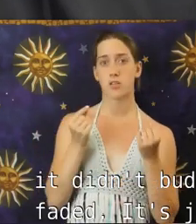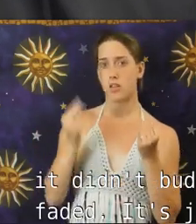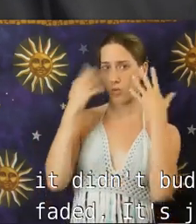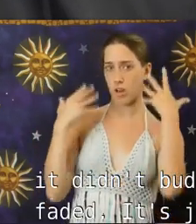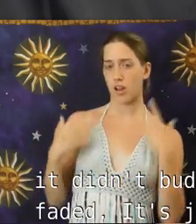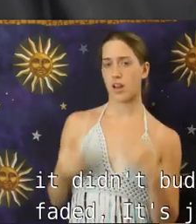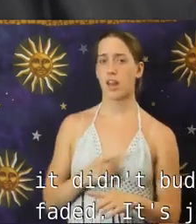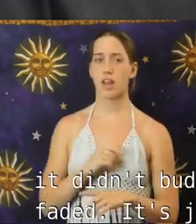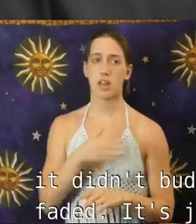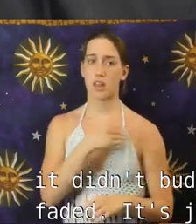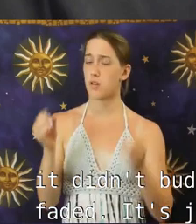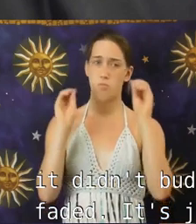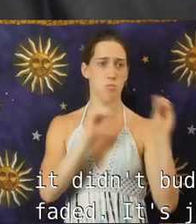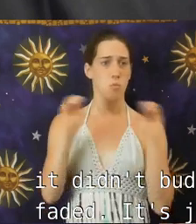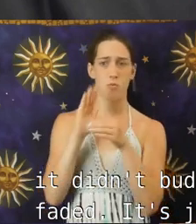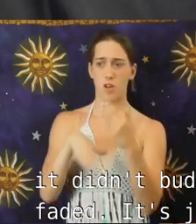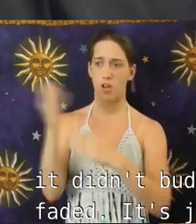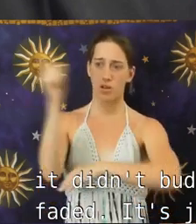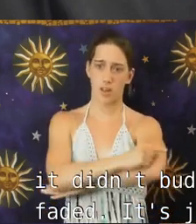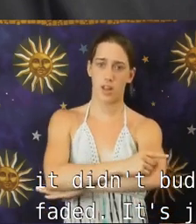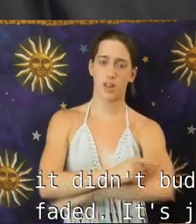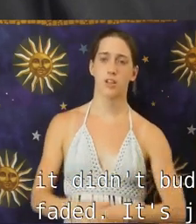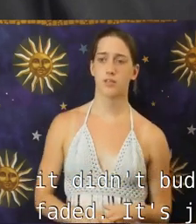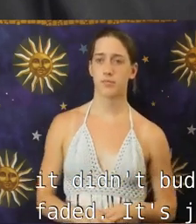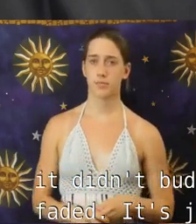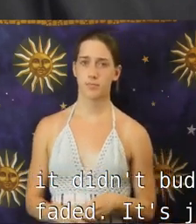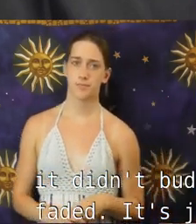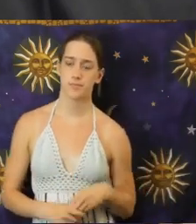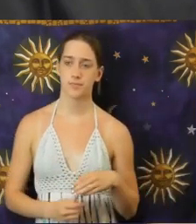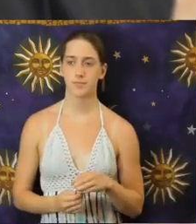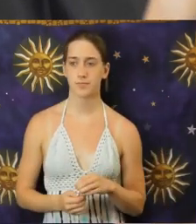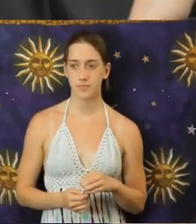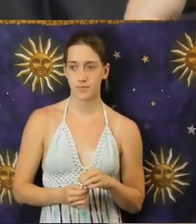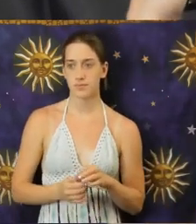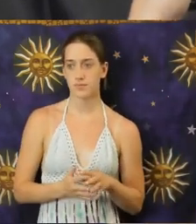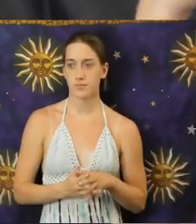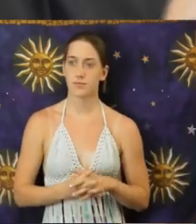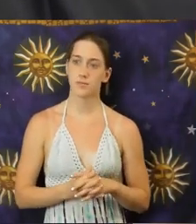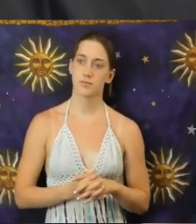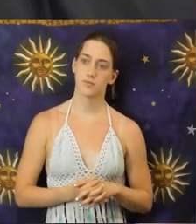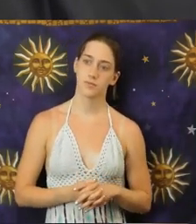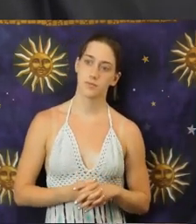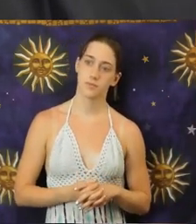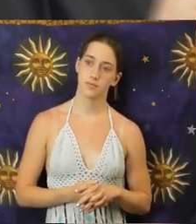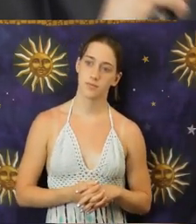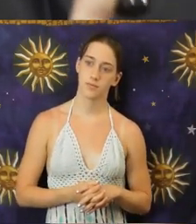day. Like, nothing smeared, nothing faded. It's just really good.